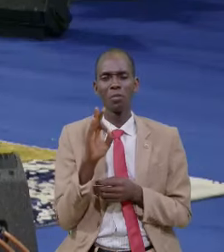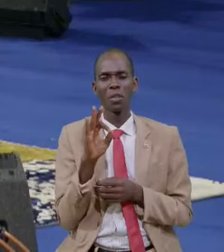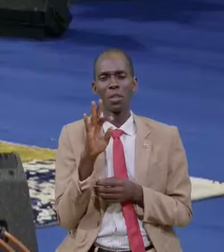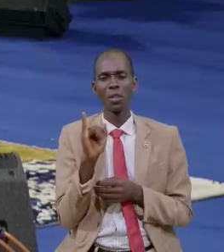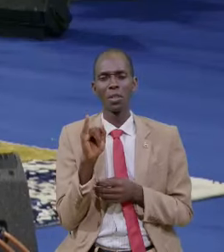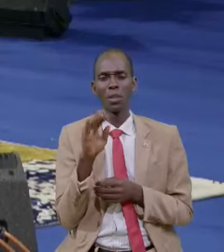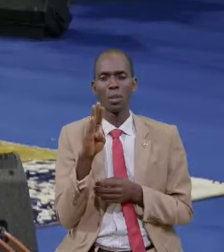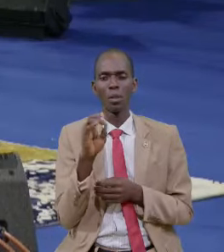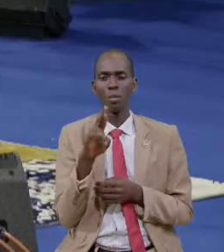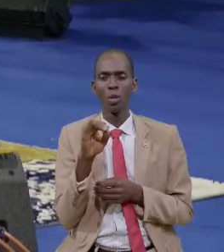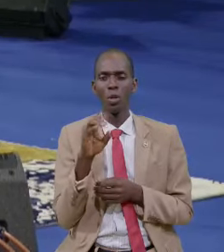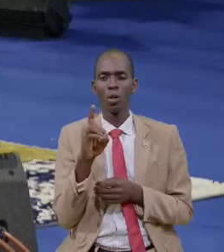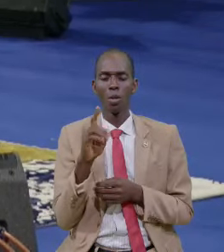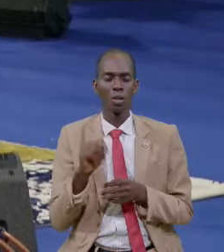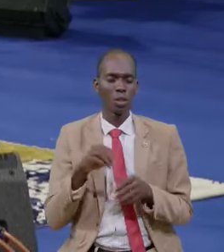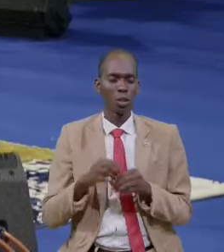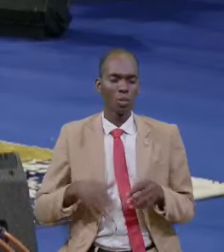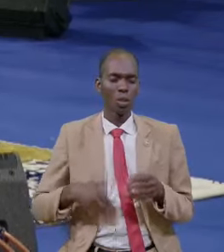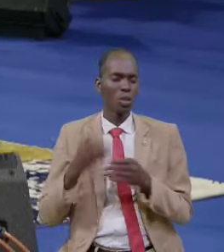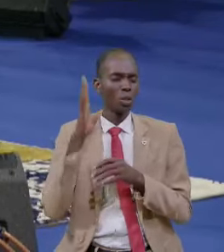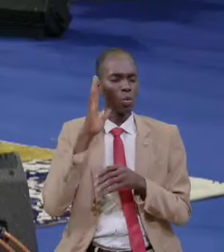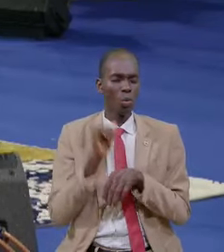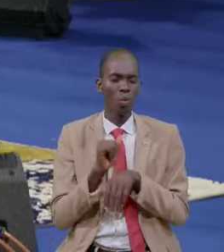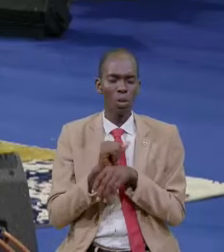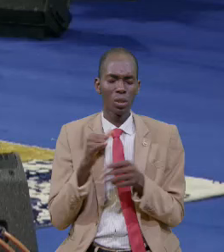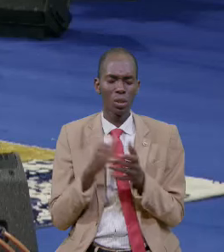in you. The power that